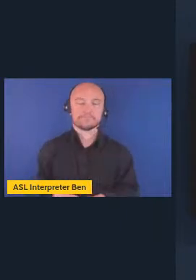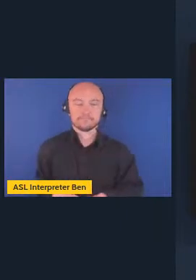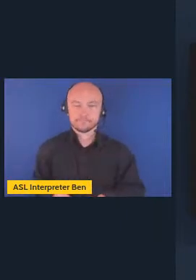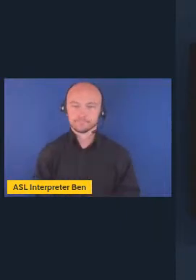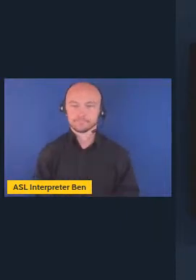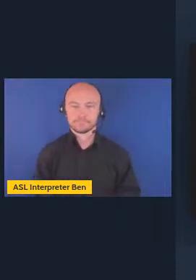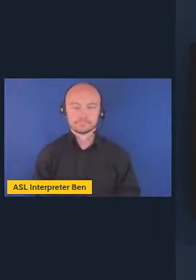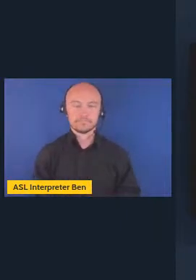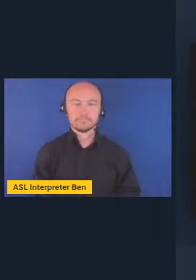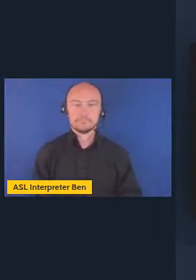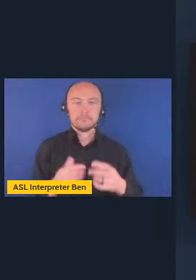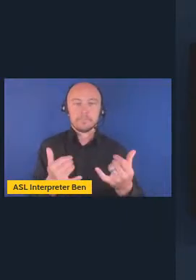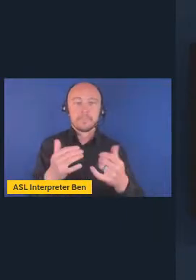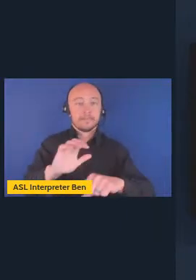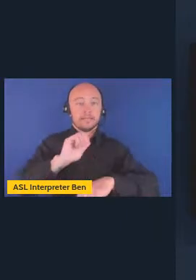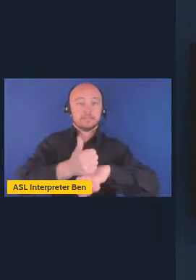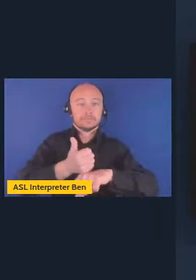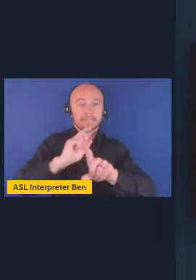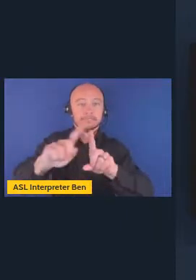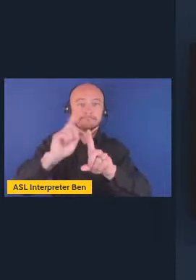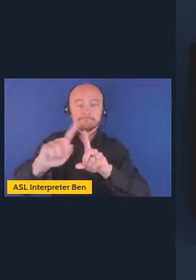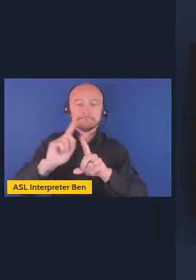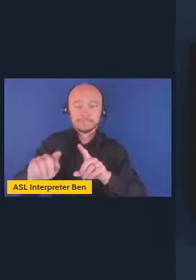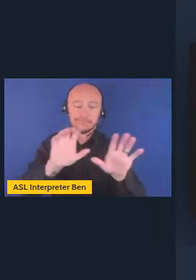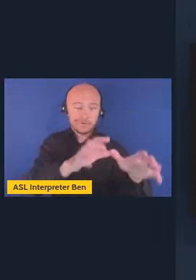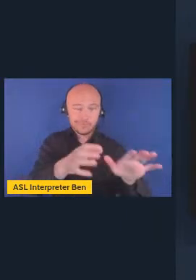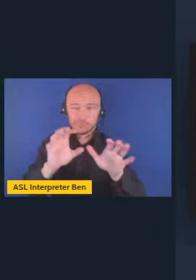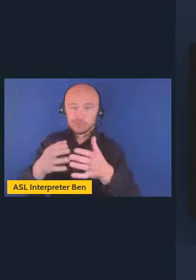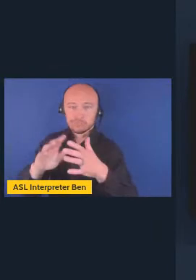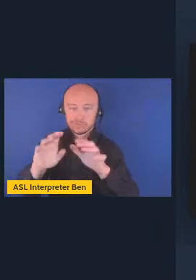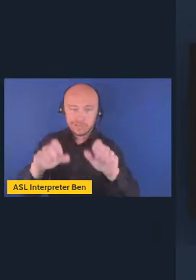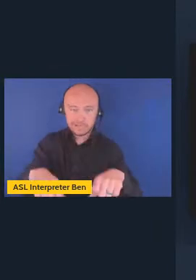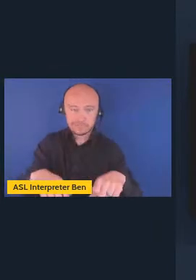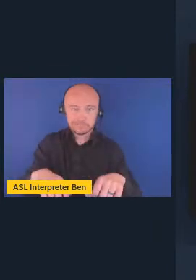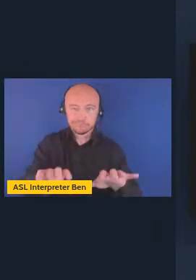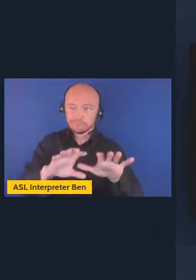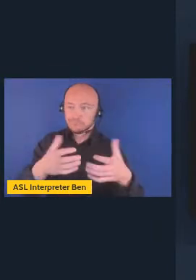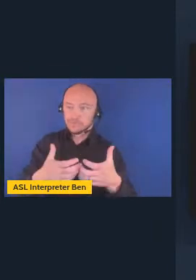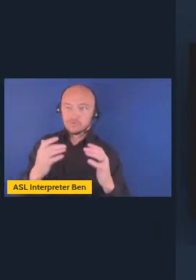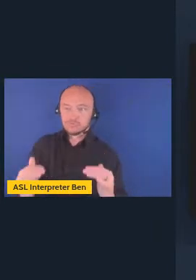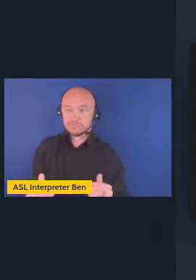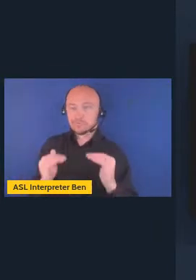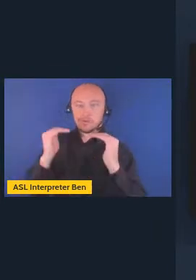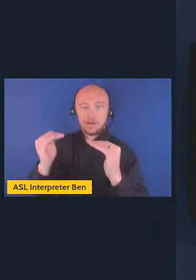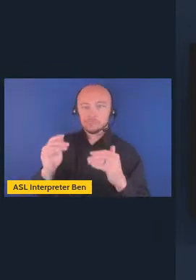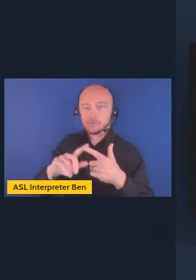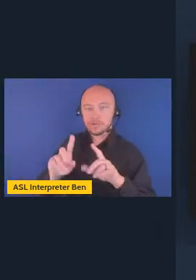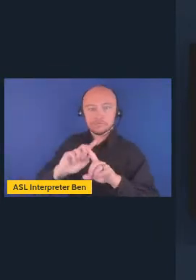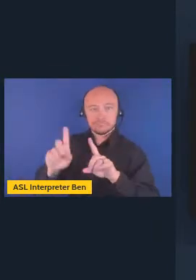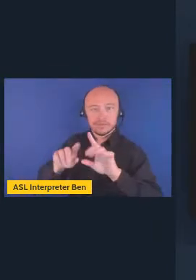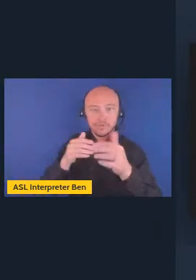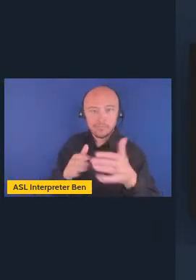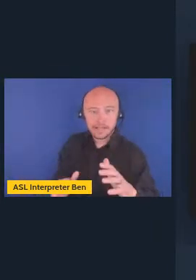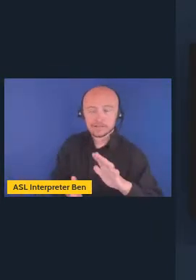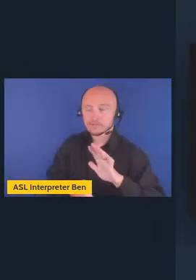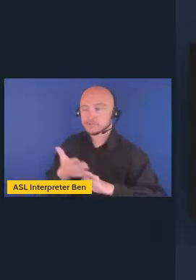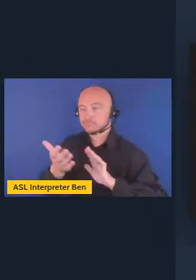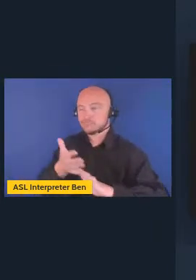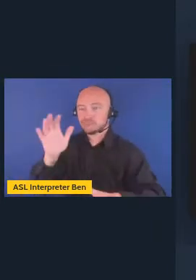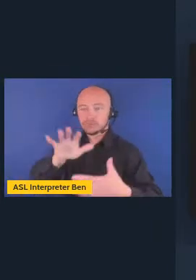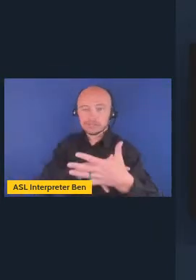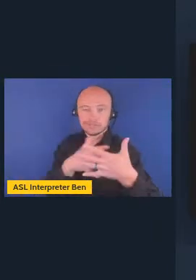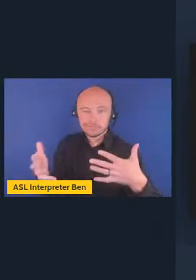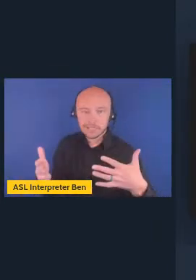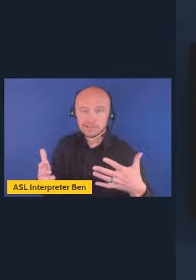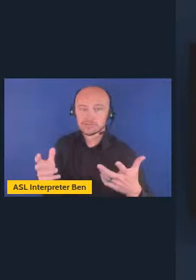is now possible to set up multiple different upgrade groups. These groups can upgrade different subsets of packages, run on different schedules, and